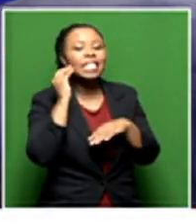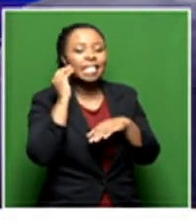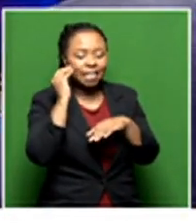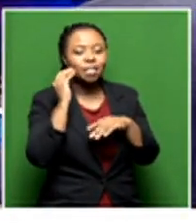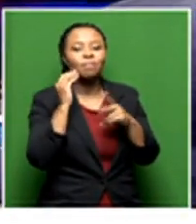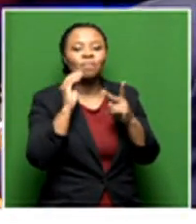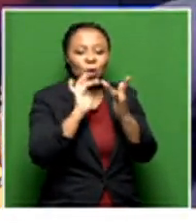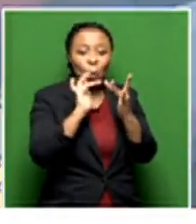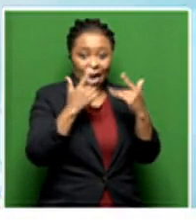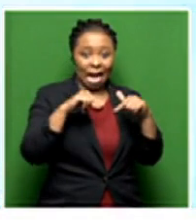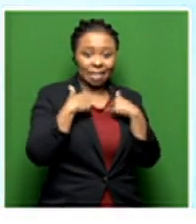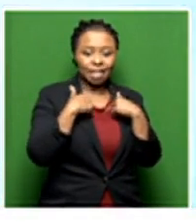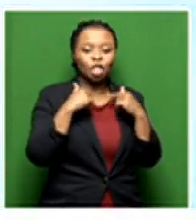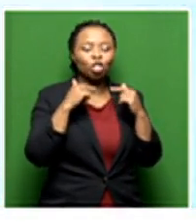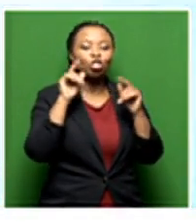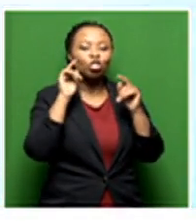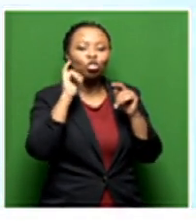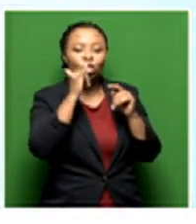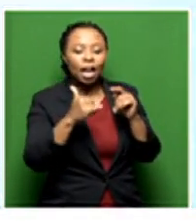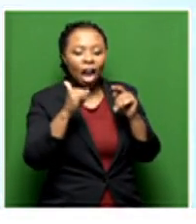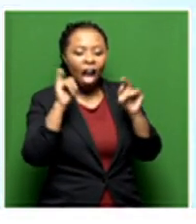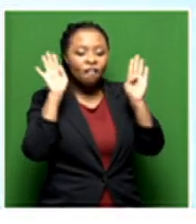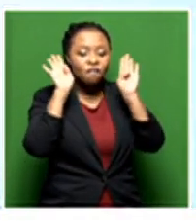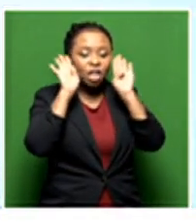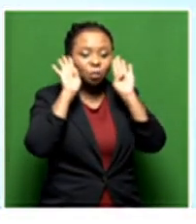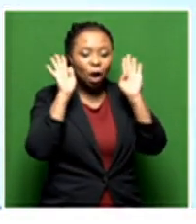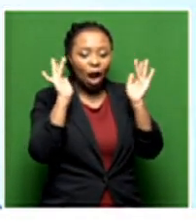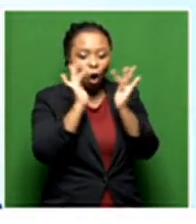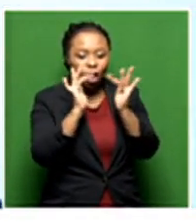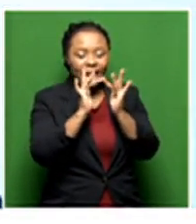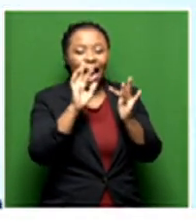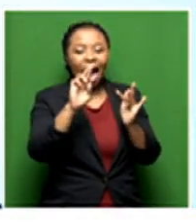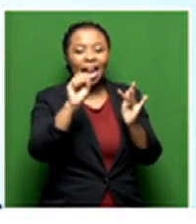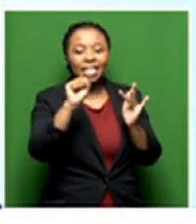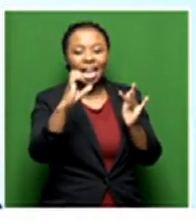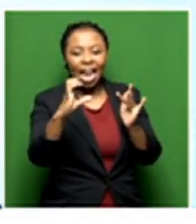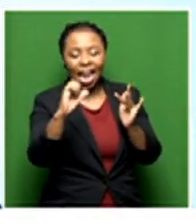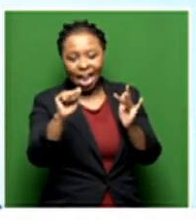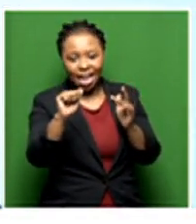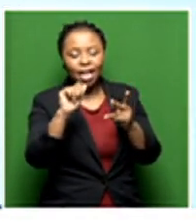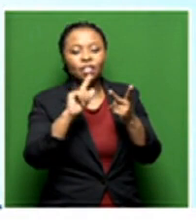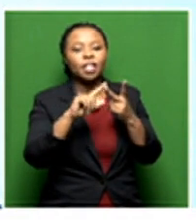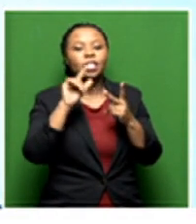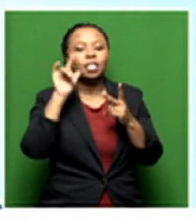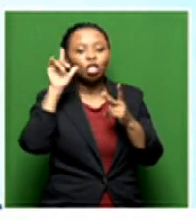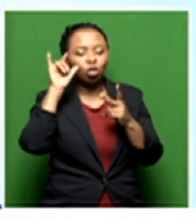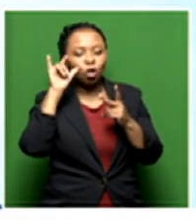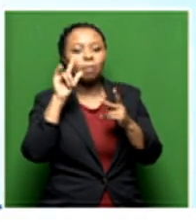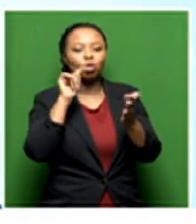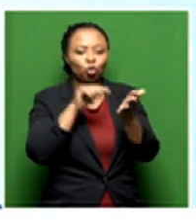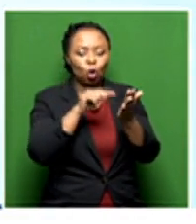keep up with us, just check us on Facebook, which is .connect RSA. On Instagram, it's .connect as